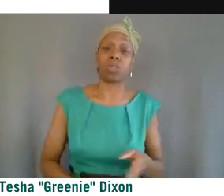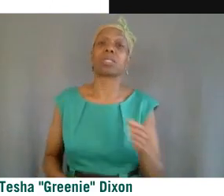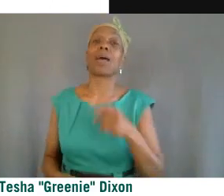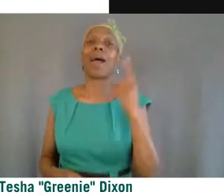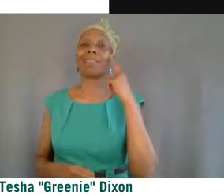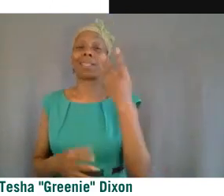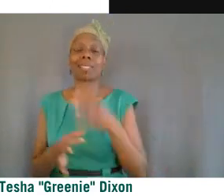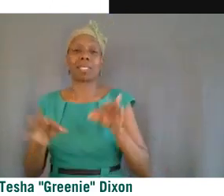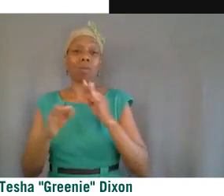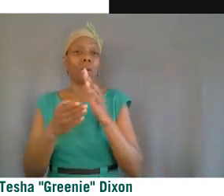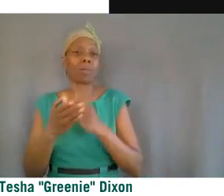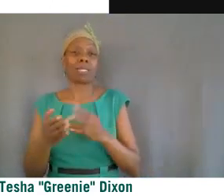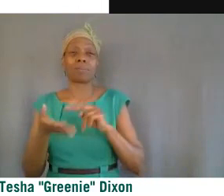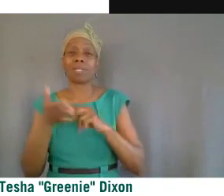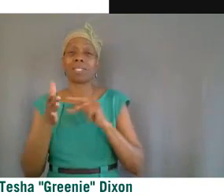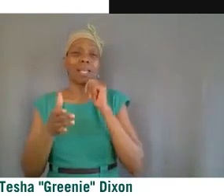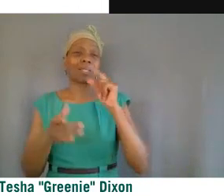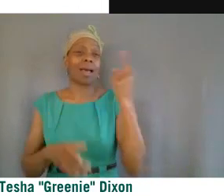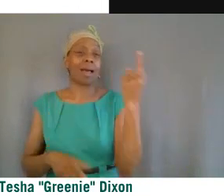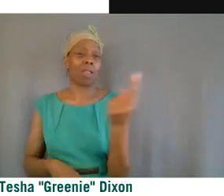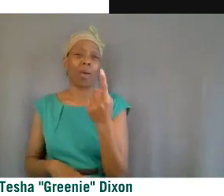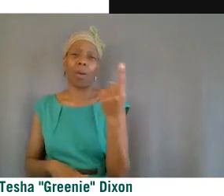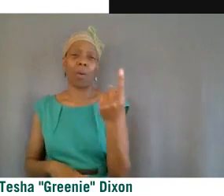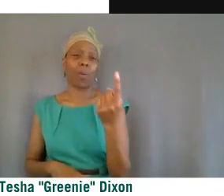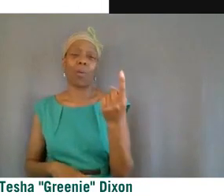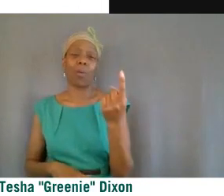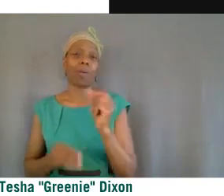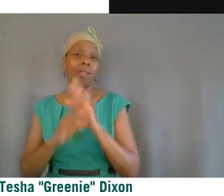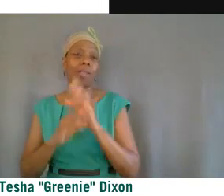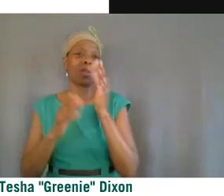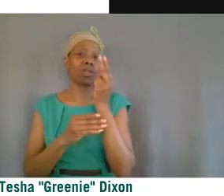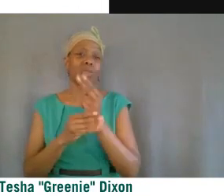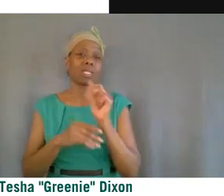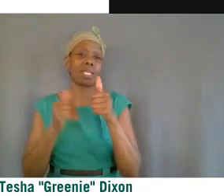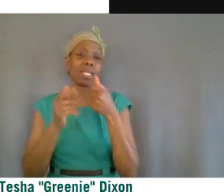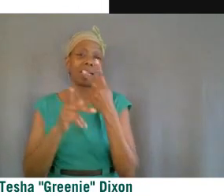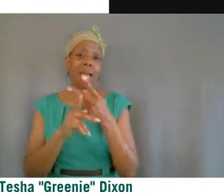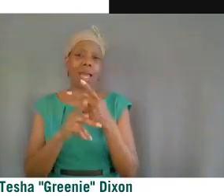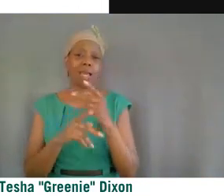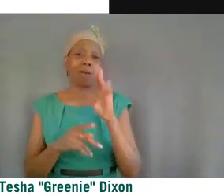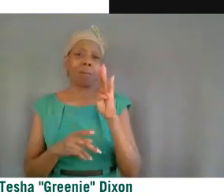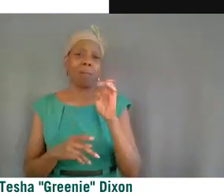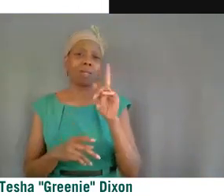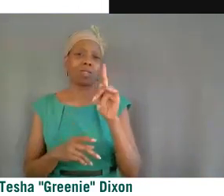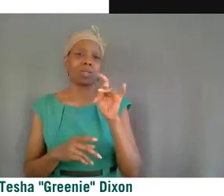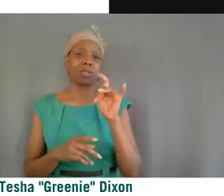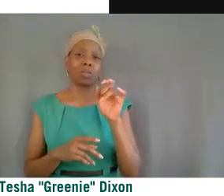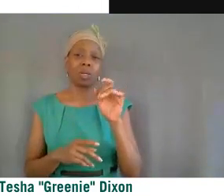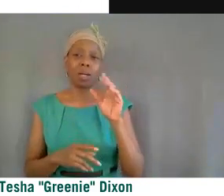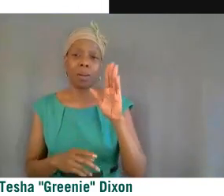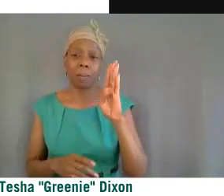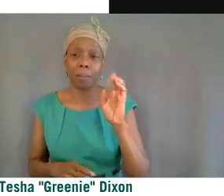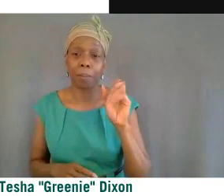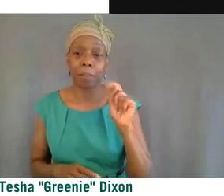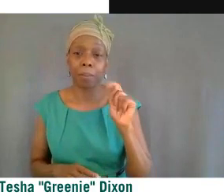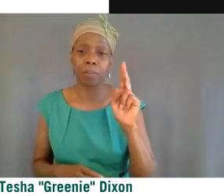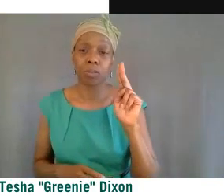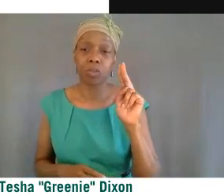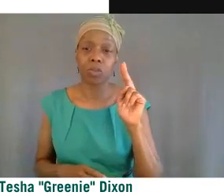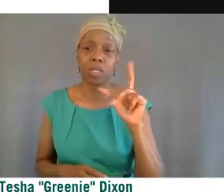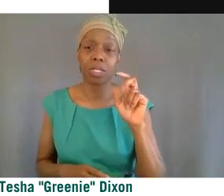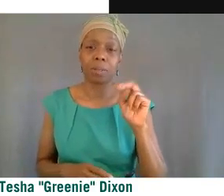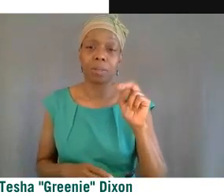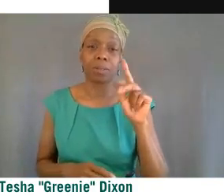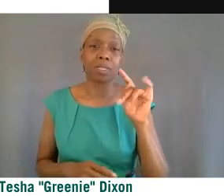be standalone as well. Obviously, using any type of botulinum toxin or any other medication for that matter, it isn't just